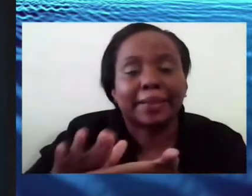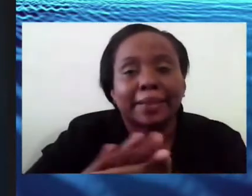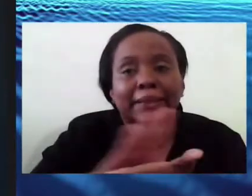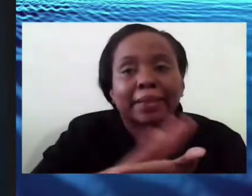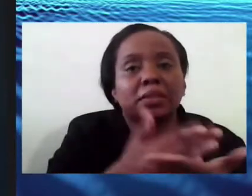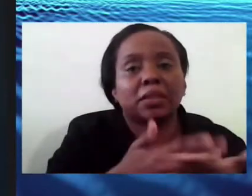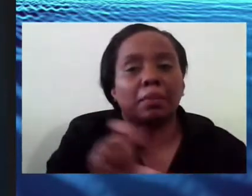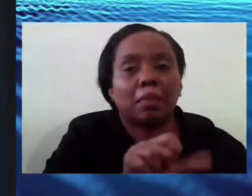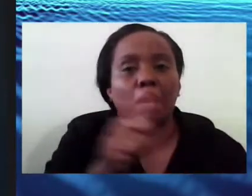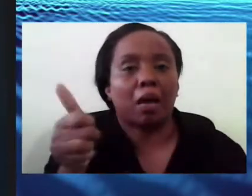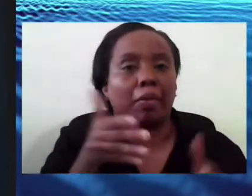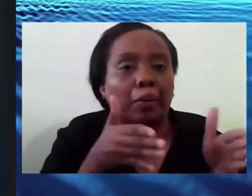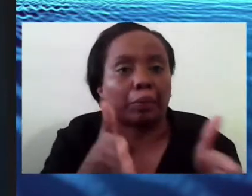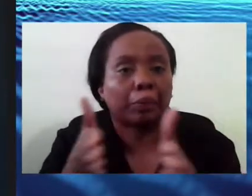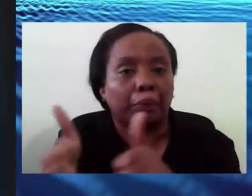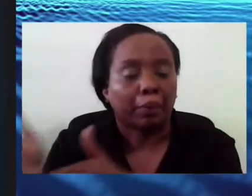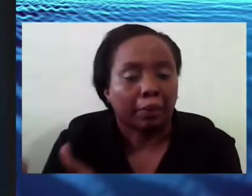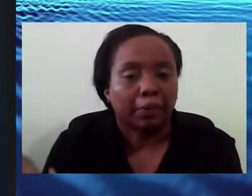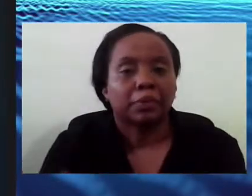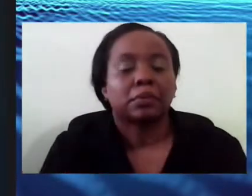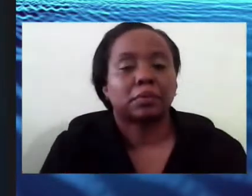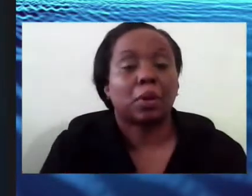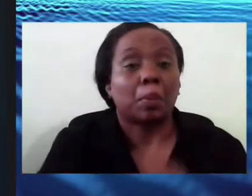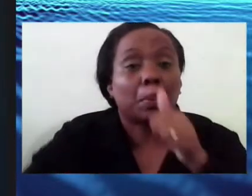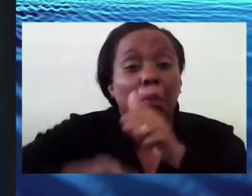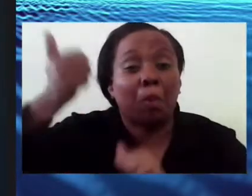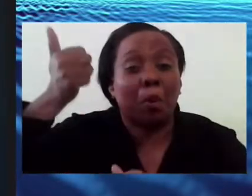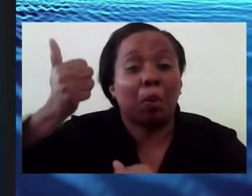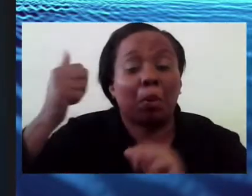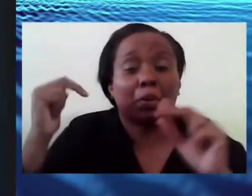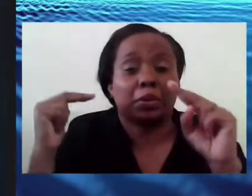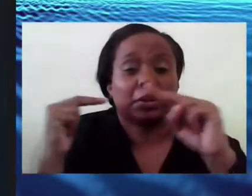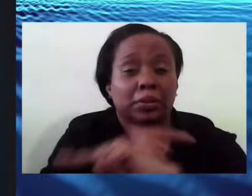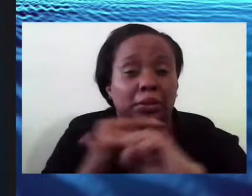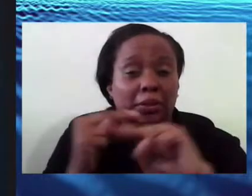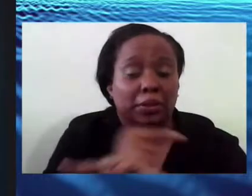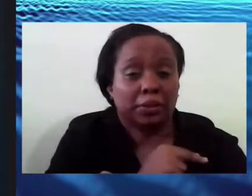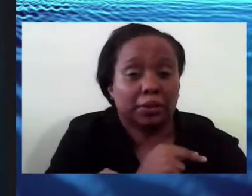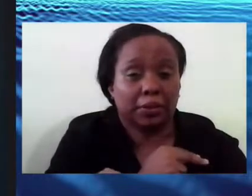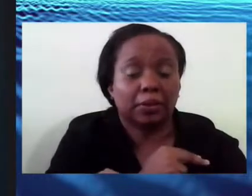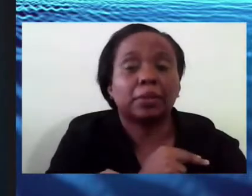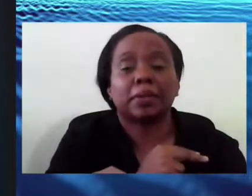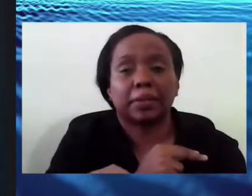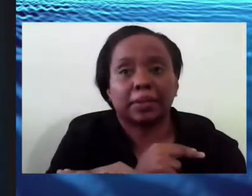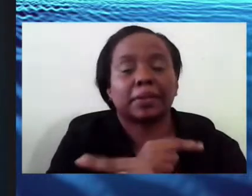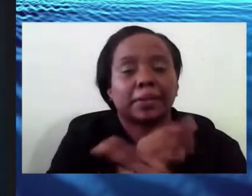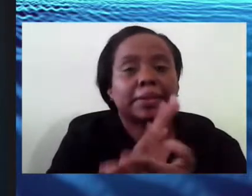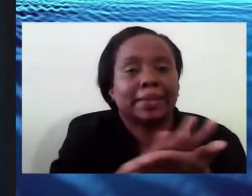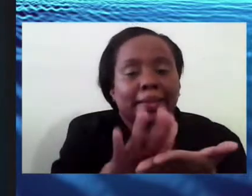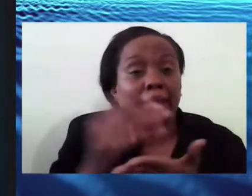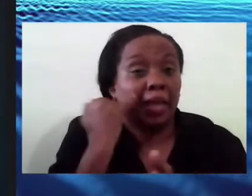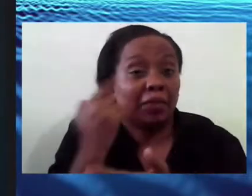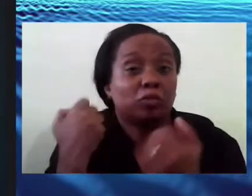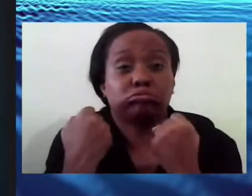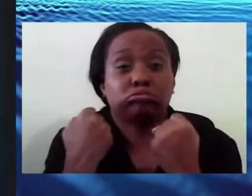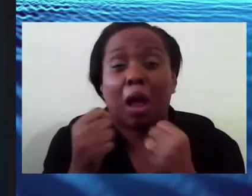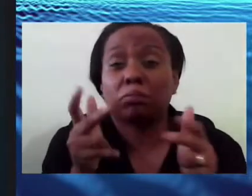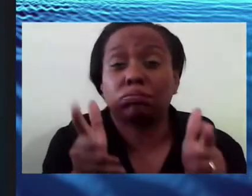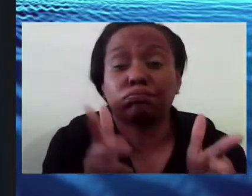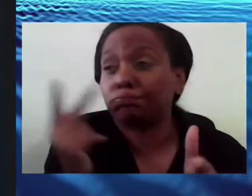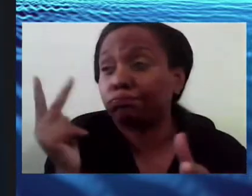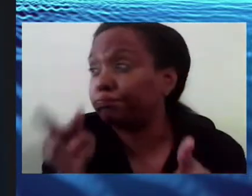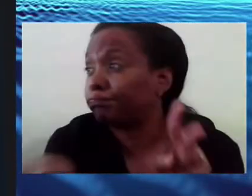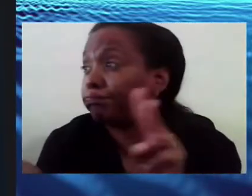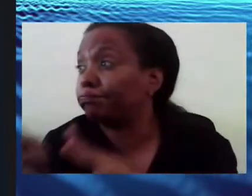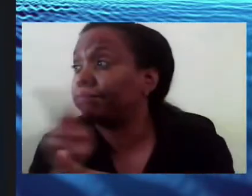The bulk of the highways have been addressed As you can see, if you drive on the highway, we've been out in